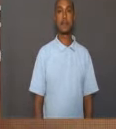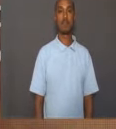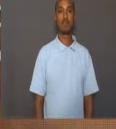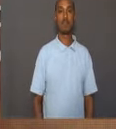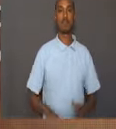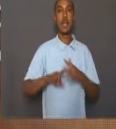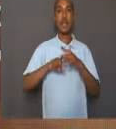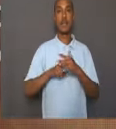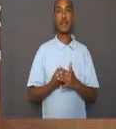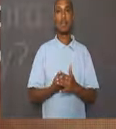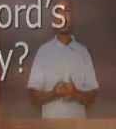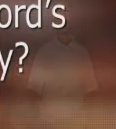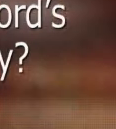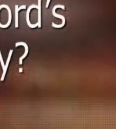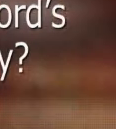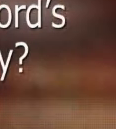Begin.